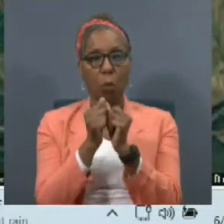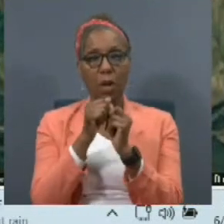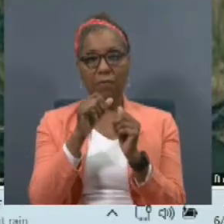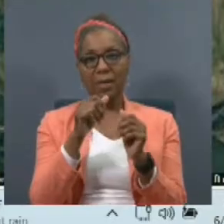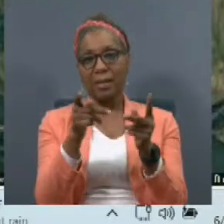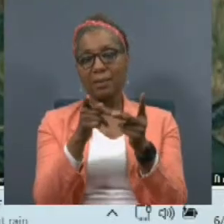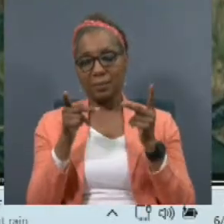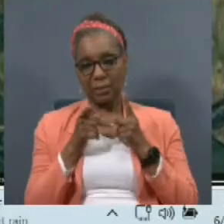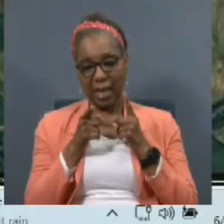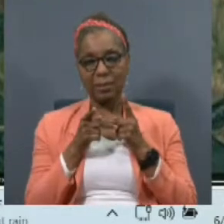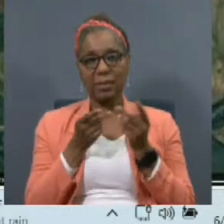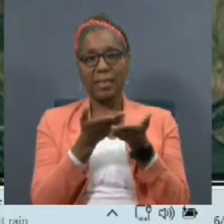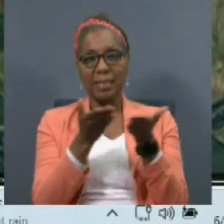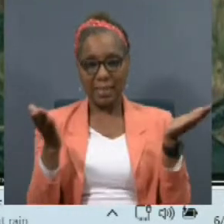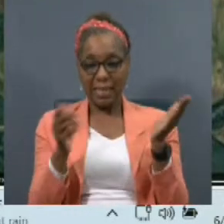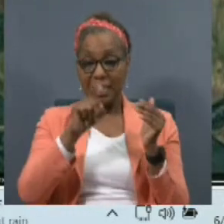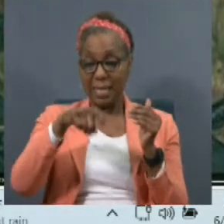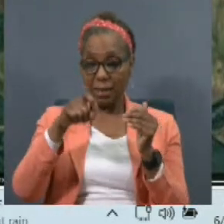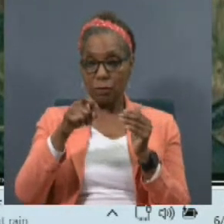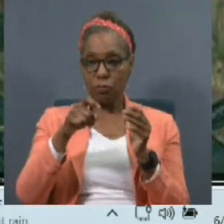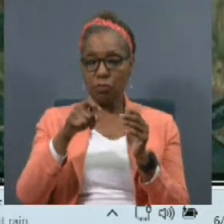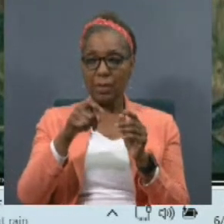that are needed to attract